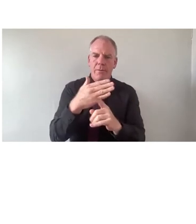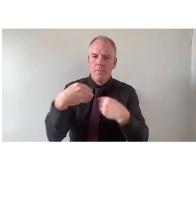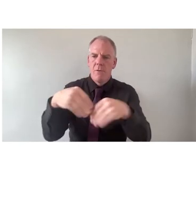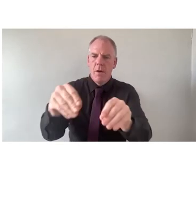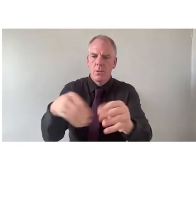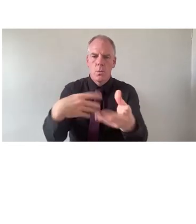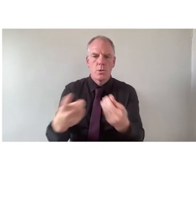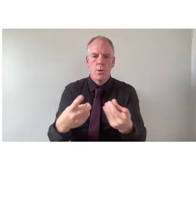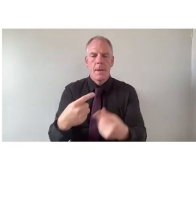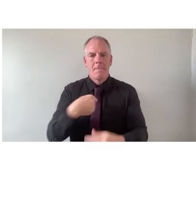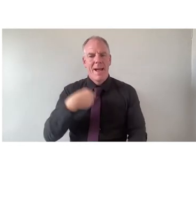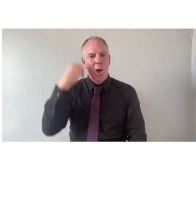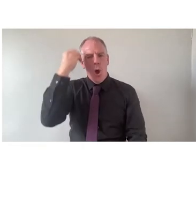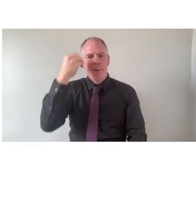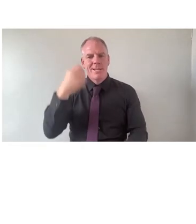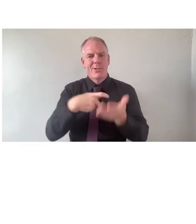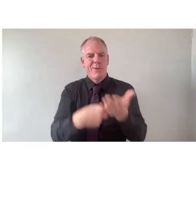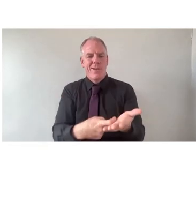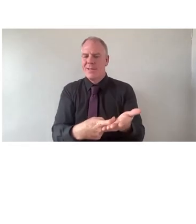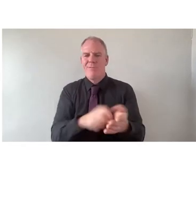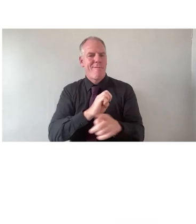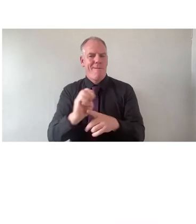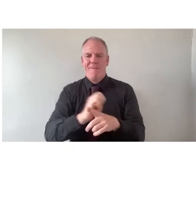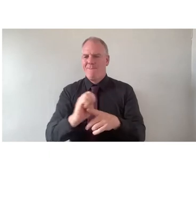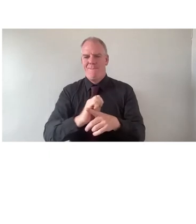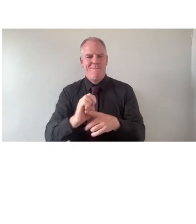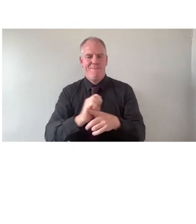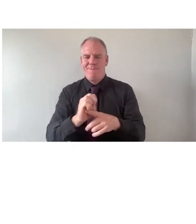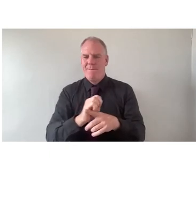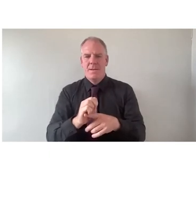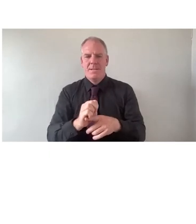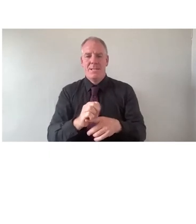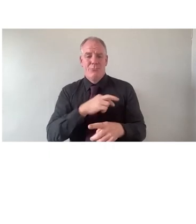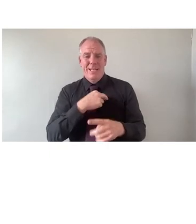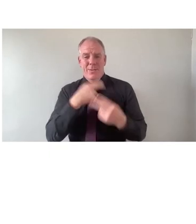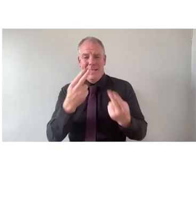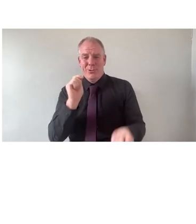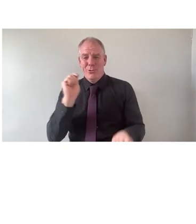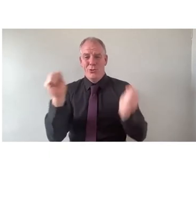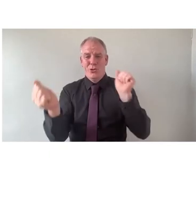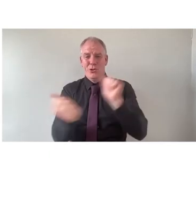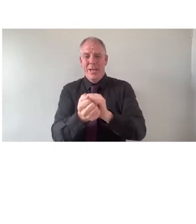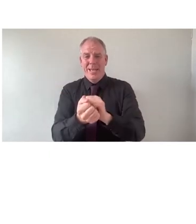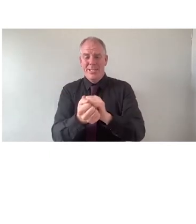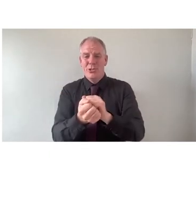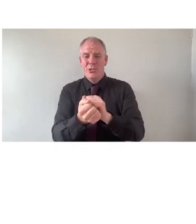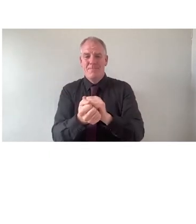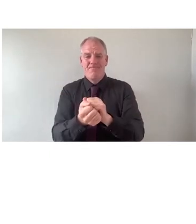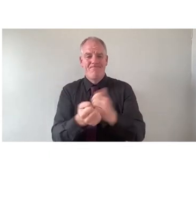my opinion, unfortunately, the recommendations don't go far enough. And really, we need to change our status as one